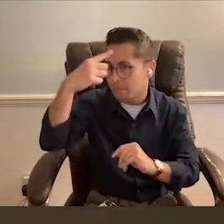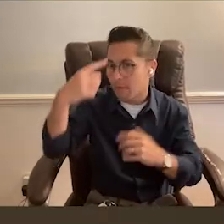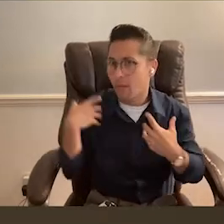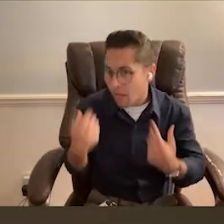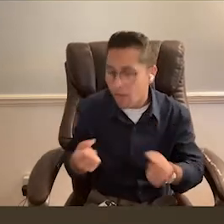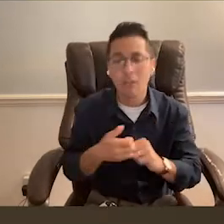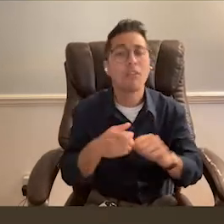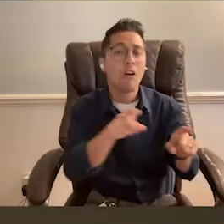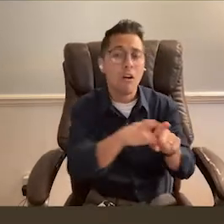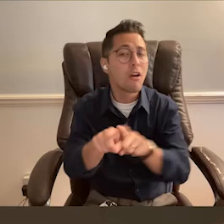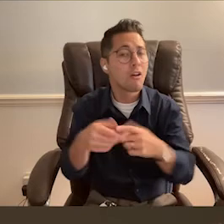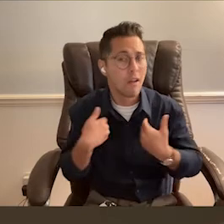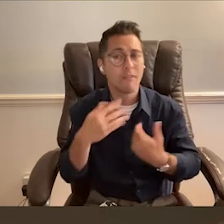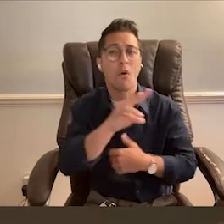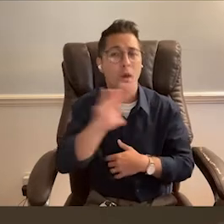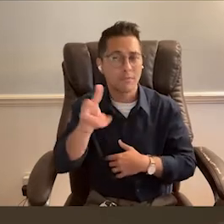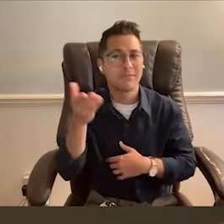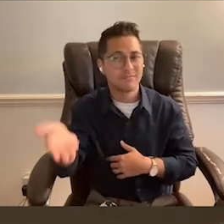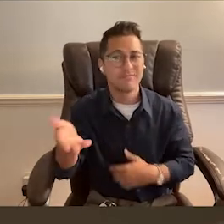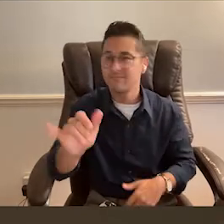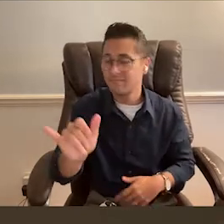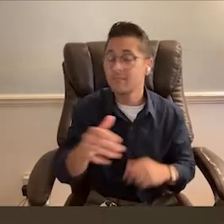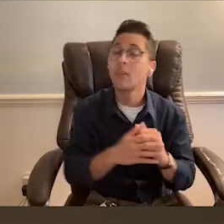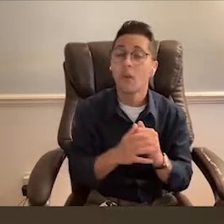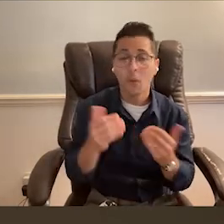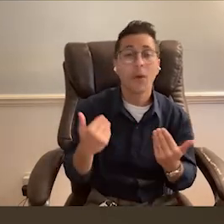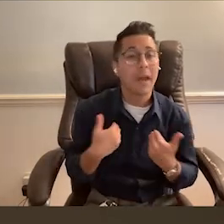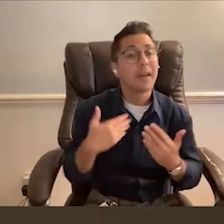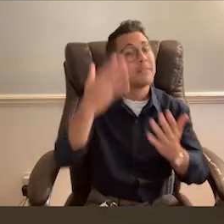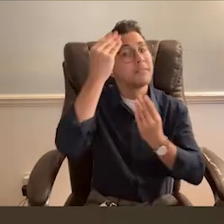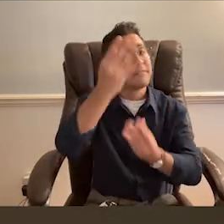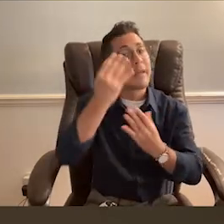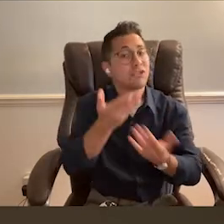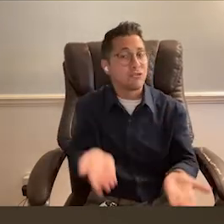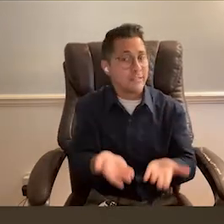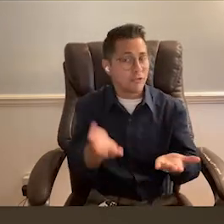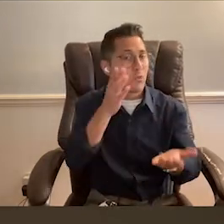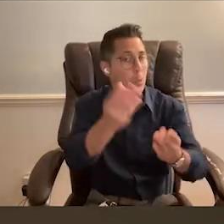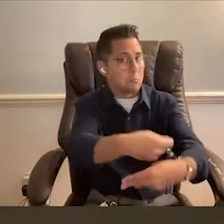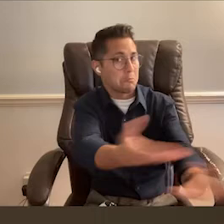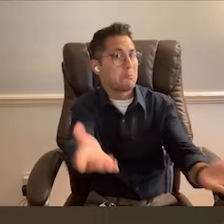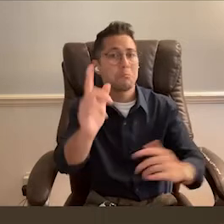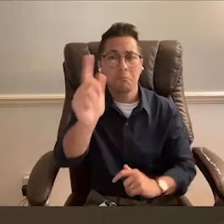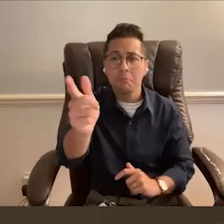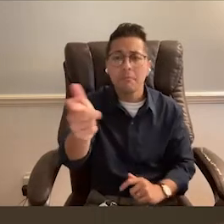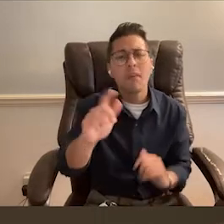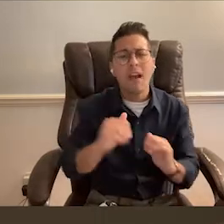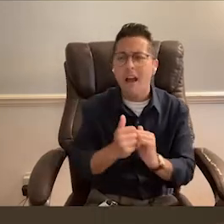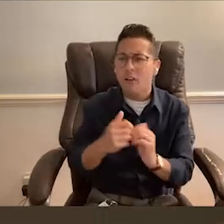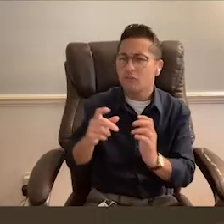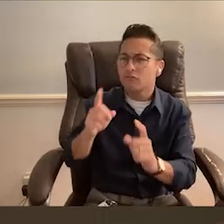to talk to children about mental health. And there is a website attached to it as well. And we have